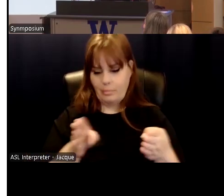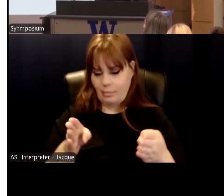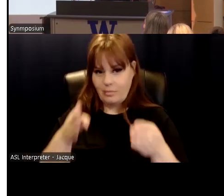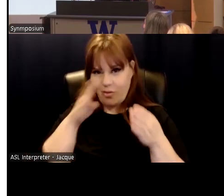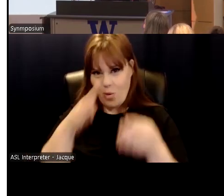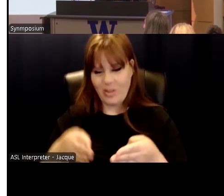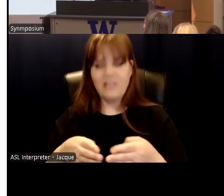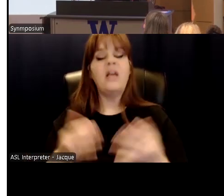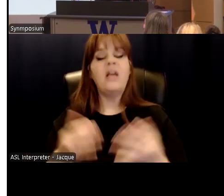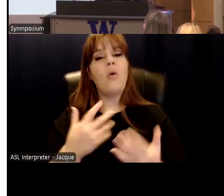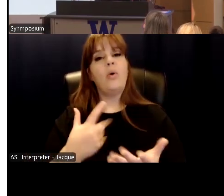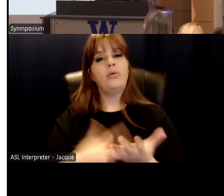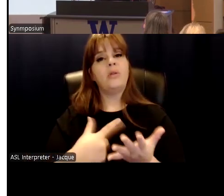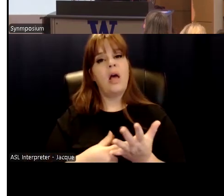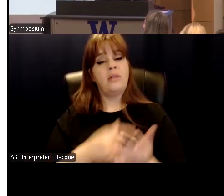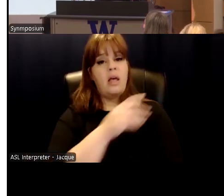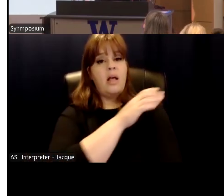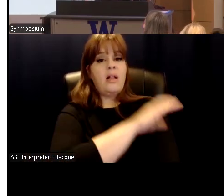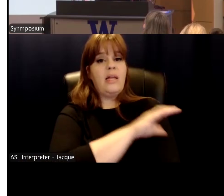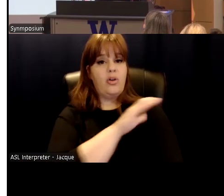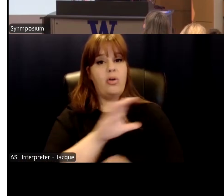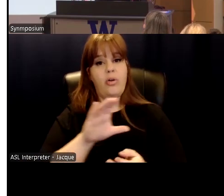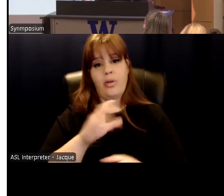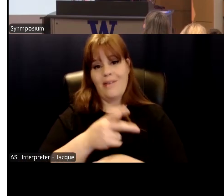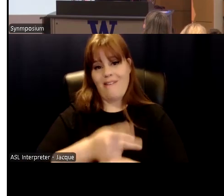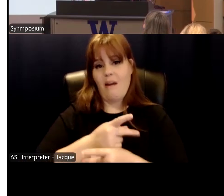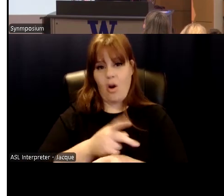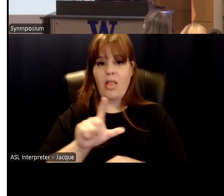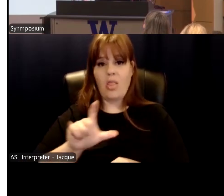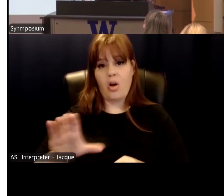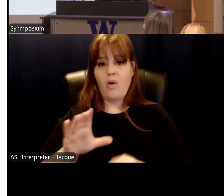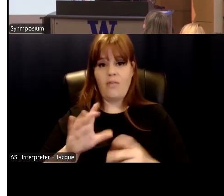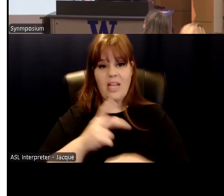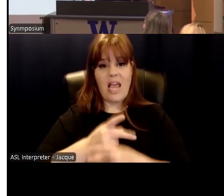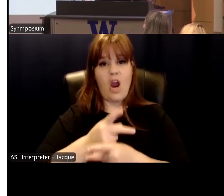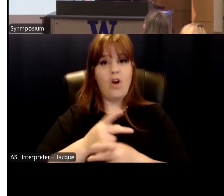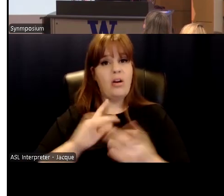like to talk about clinical care and long COVID care networks.